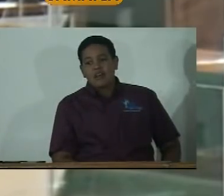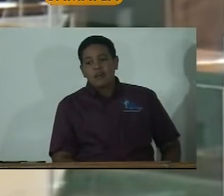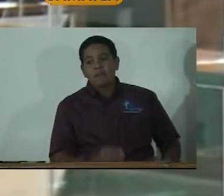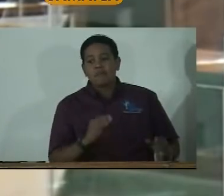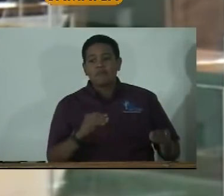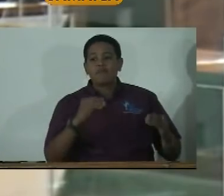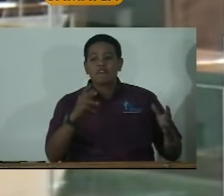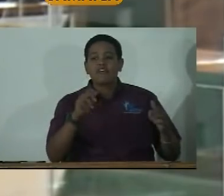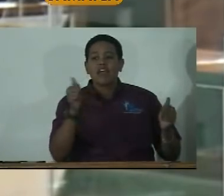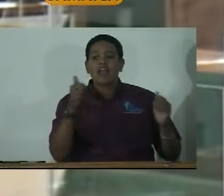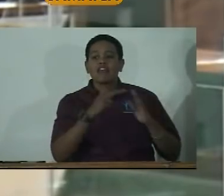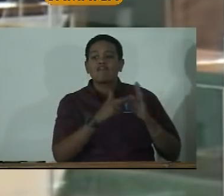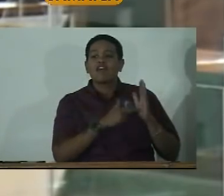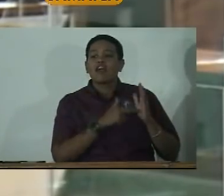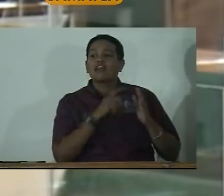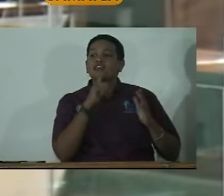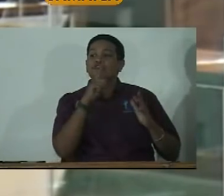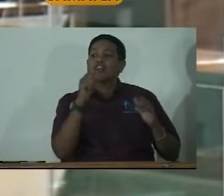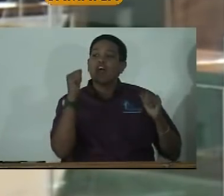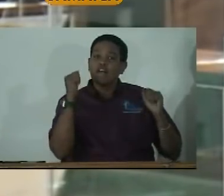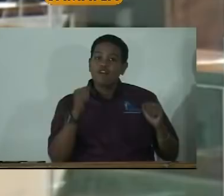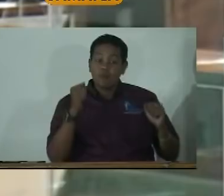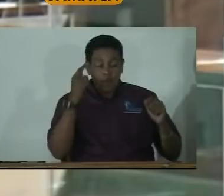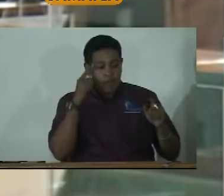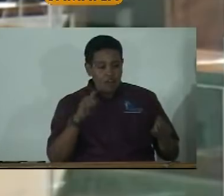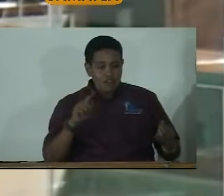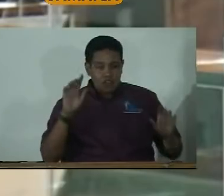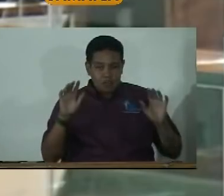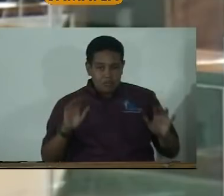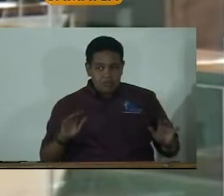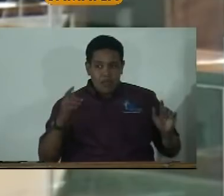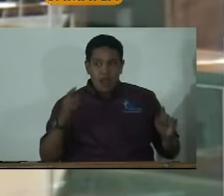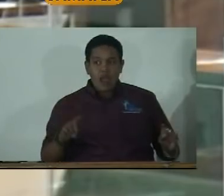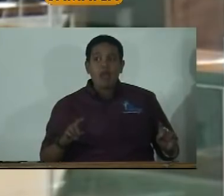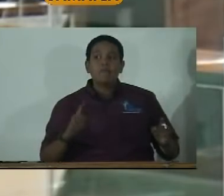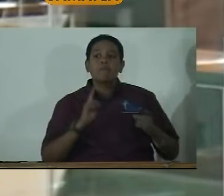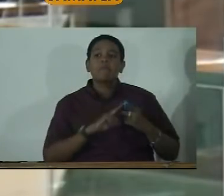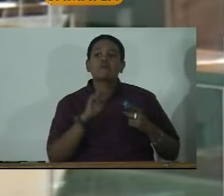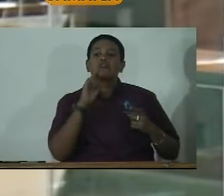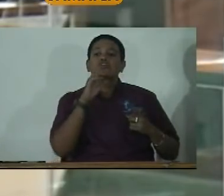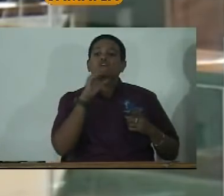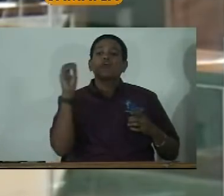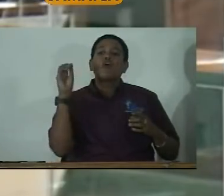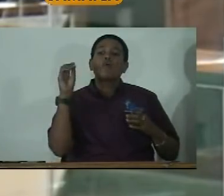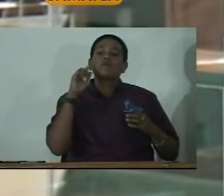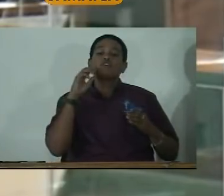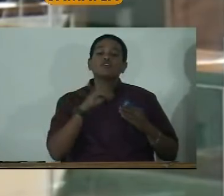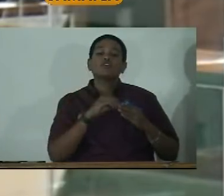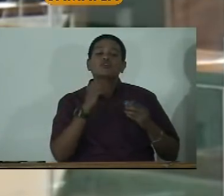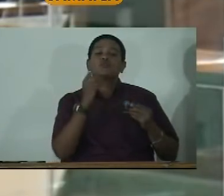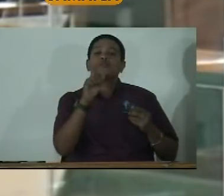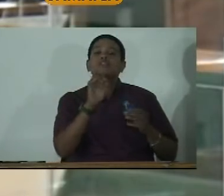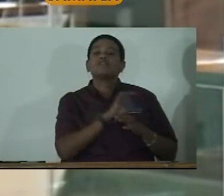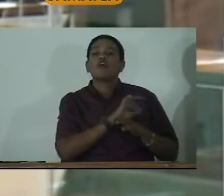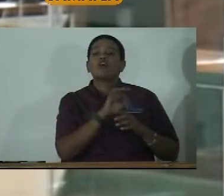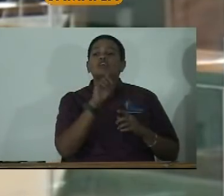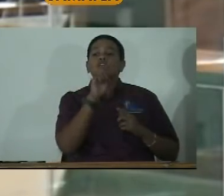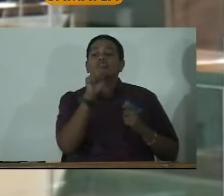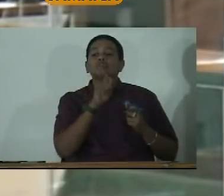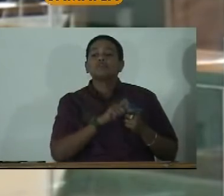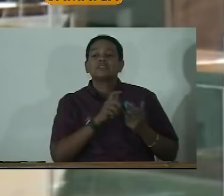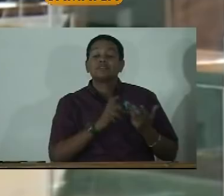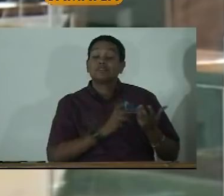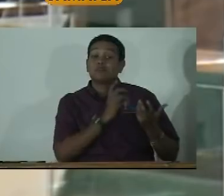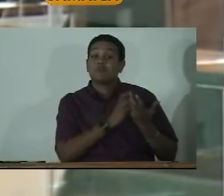regulations made be subject to affirmative resolution, and the corporation in exercising its functions be specifically made to